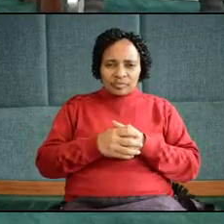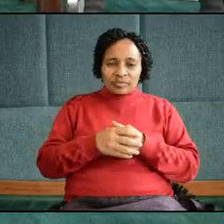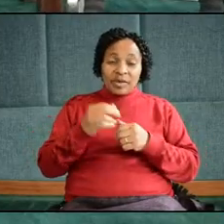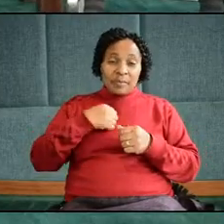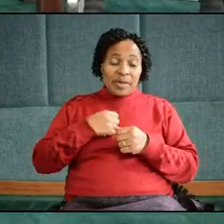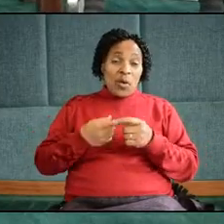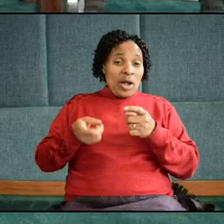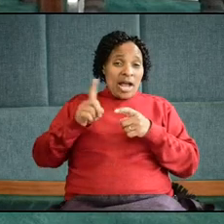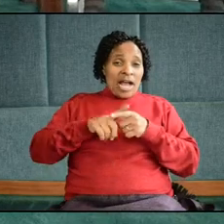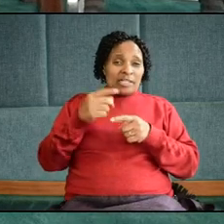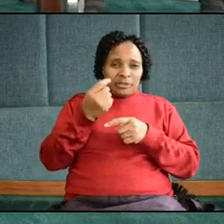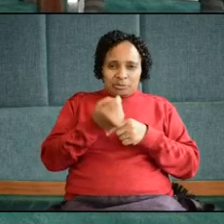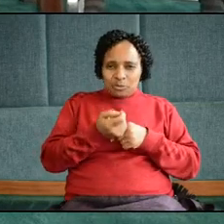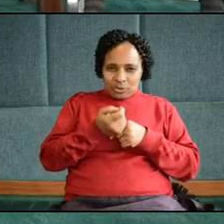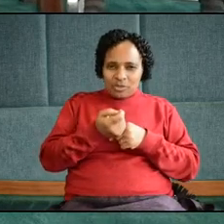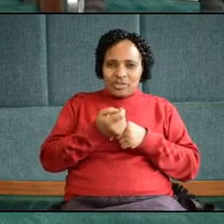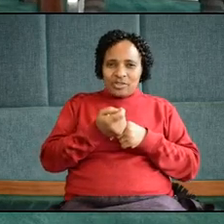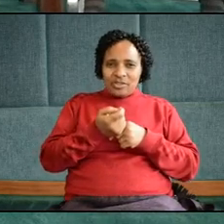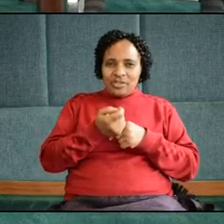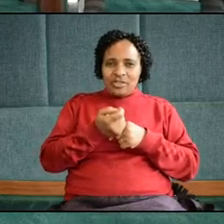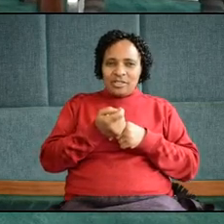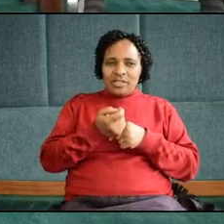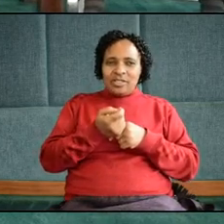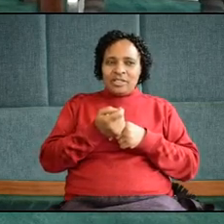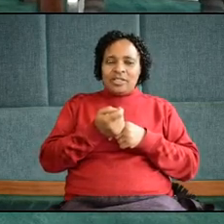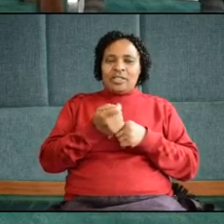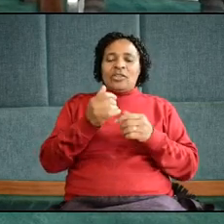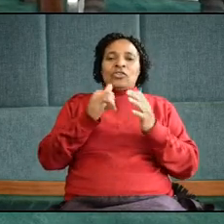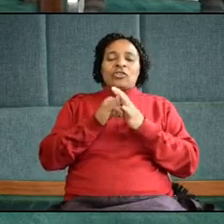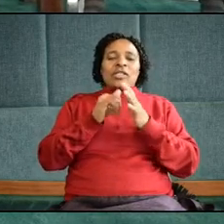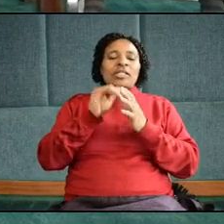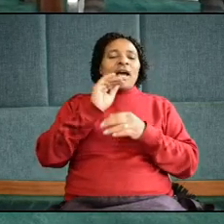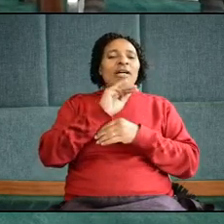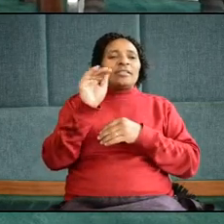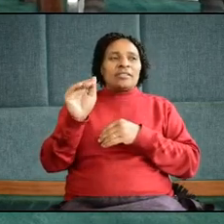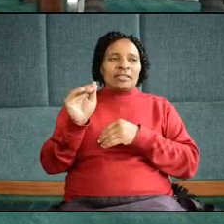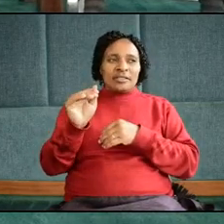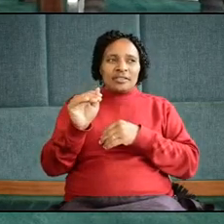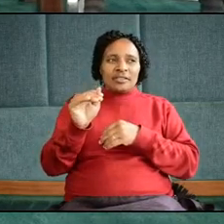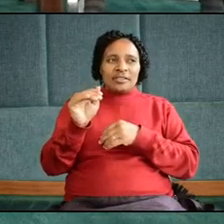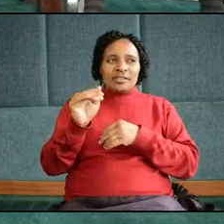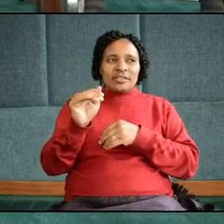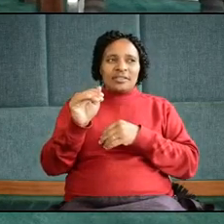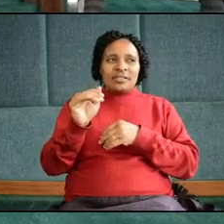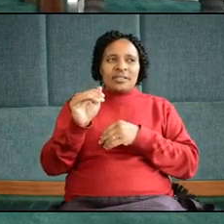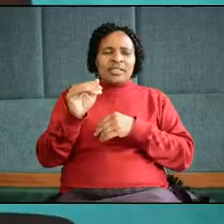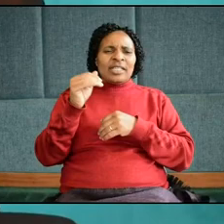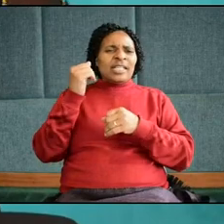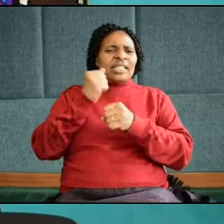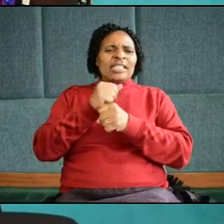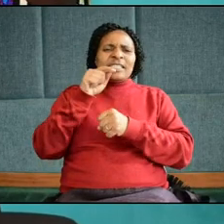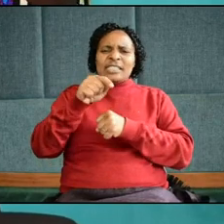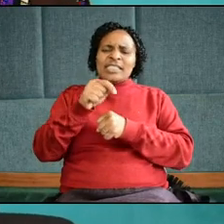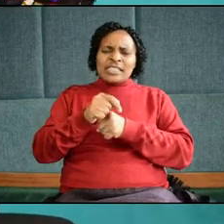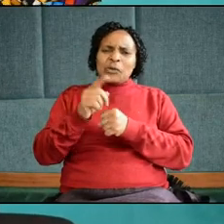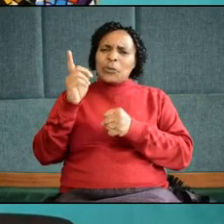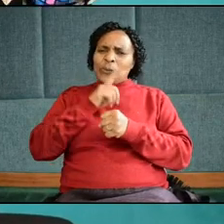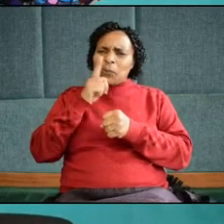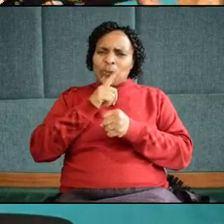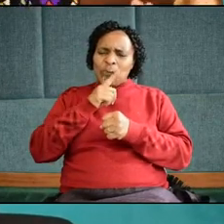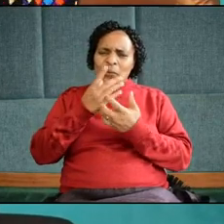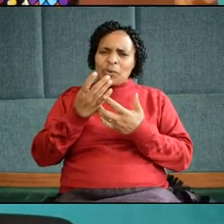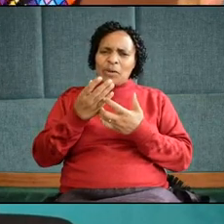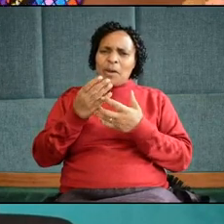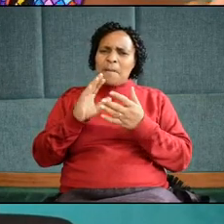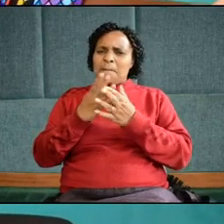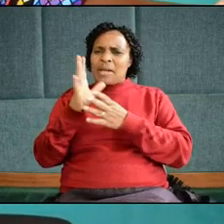add a rhetoric on top. Yeah. So then I can now ask, so... does cruelty to plants extend